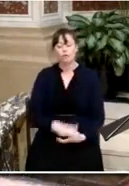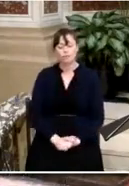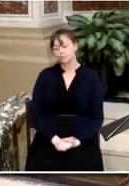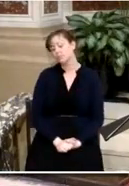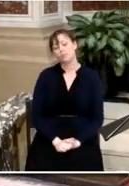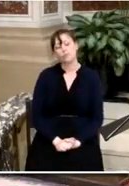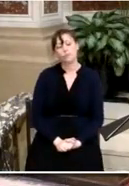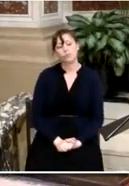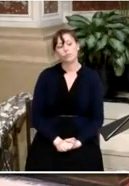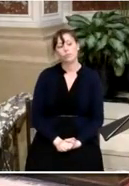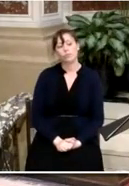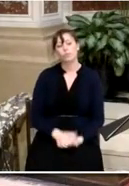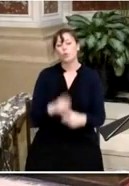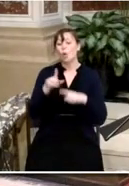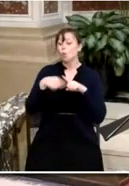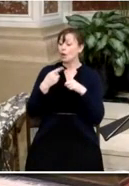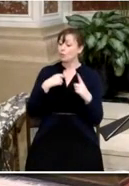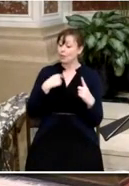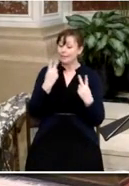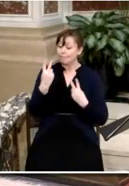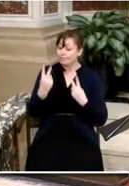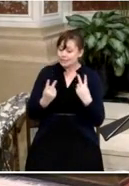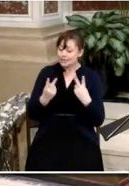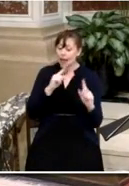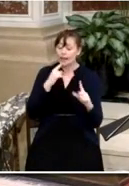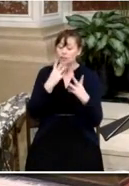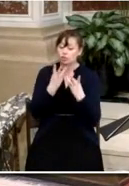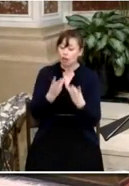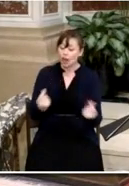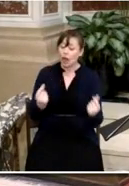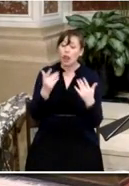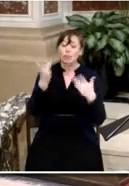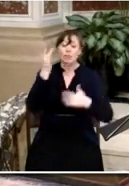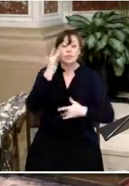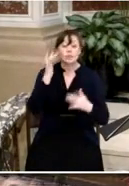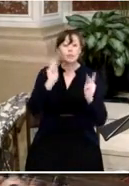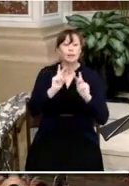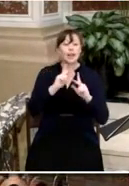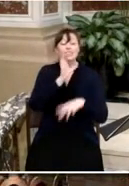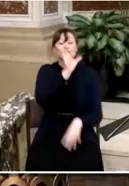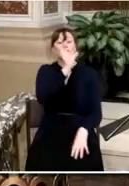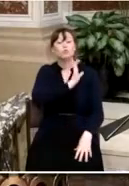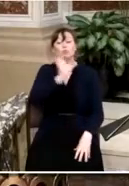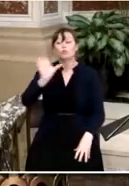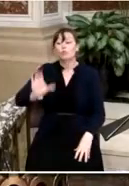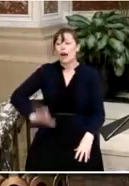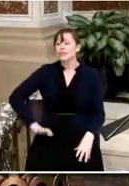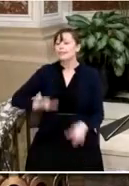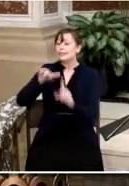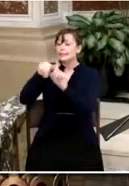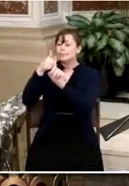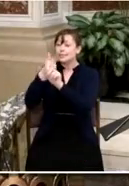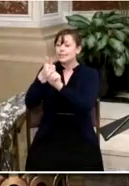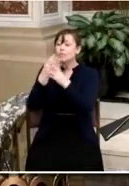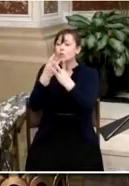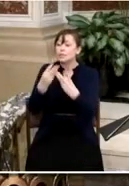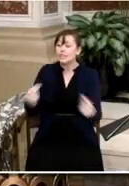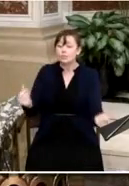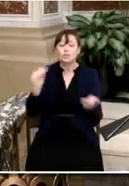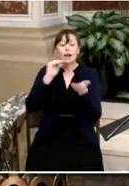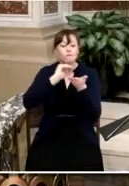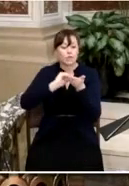we visit and comfort the sick, it is Christ himself who heals and forgives